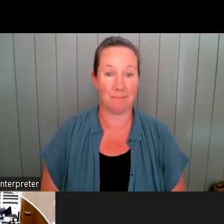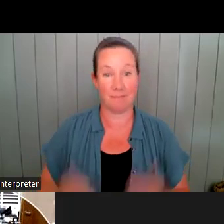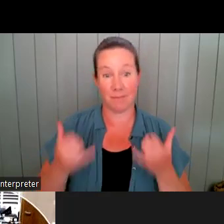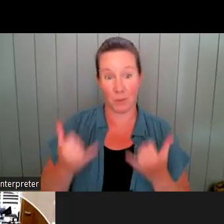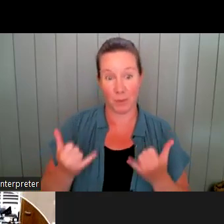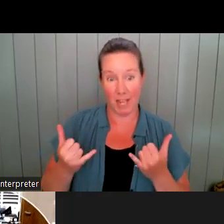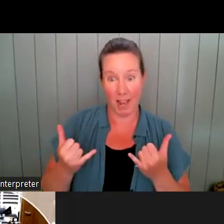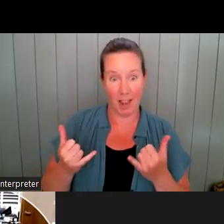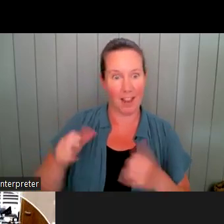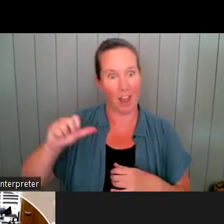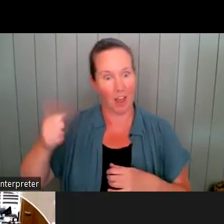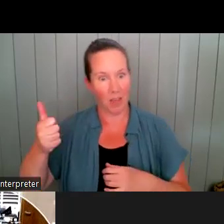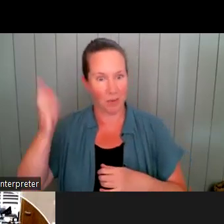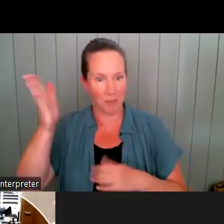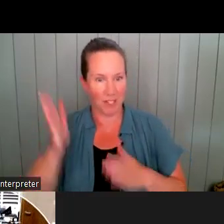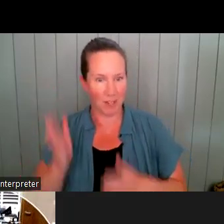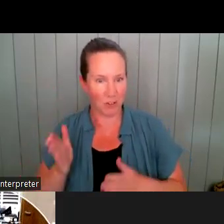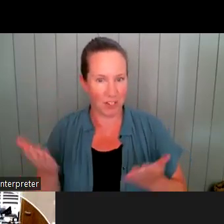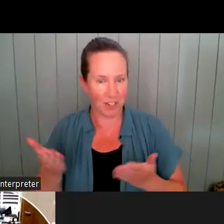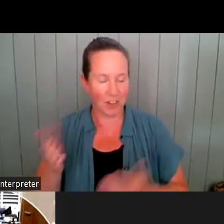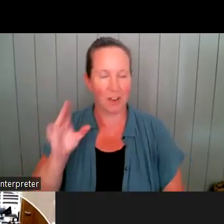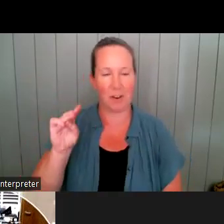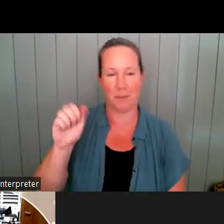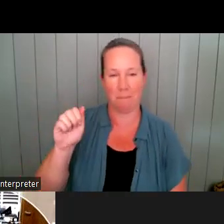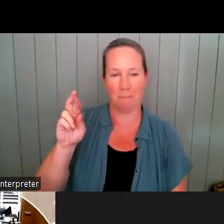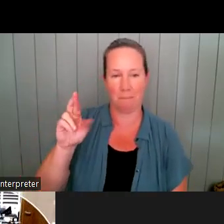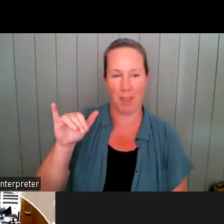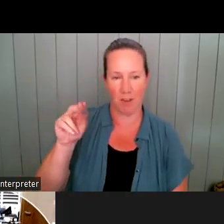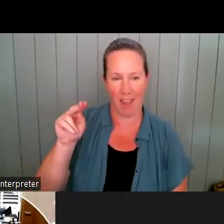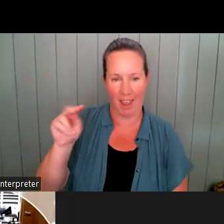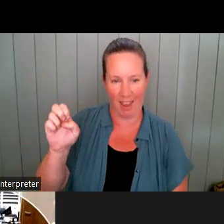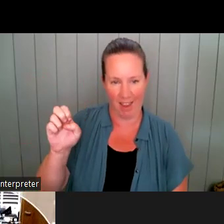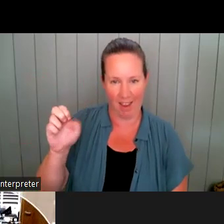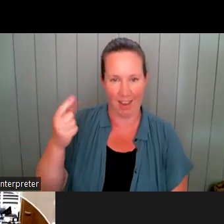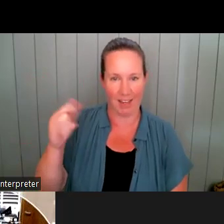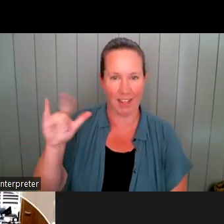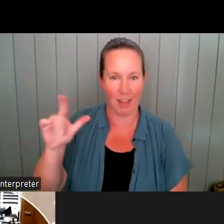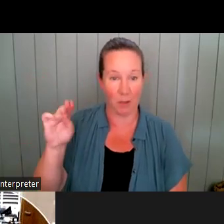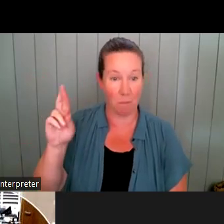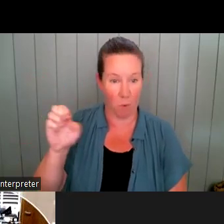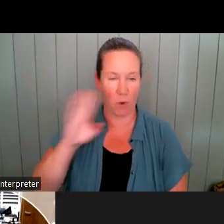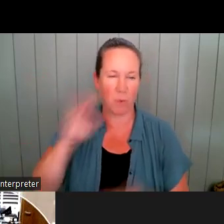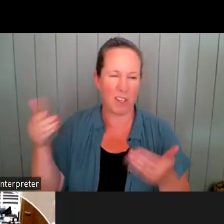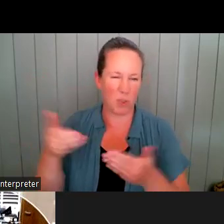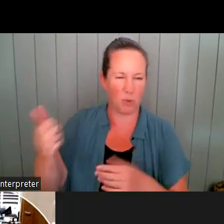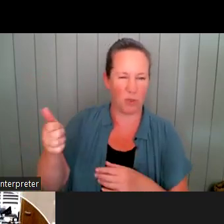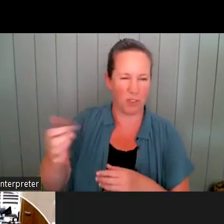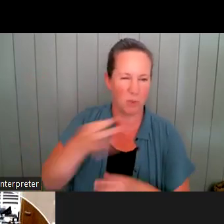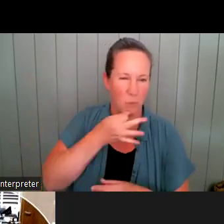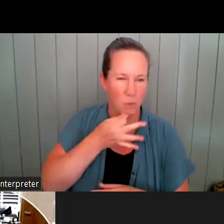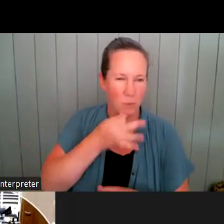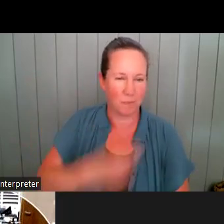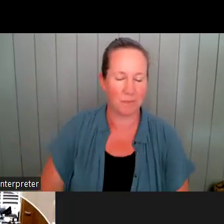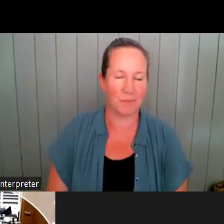by my co-presenter, Marian Gilmore, who will introduce herself in a moment.